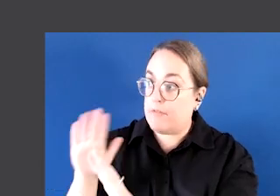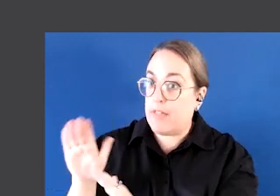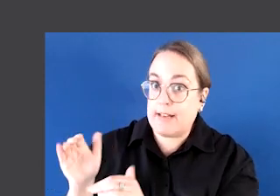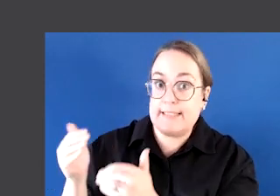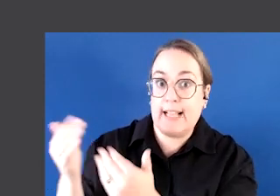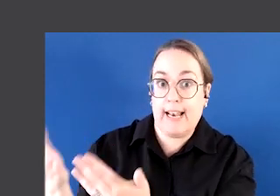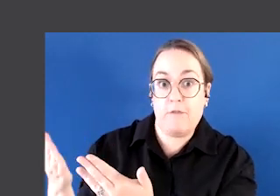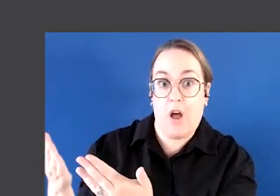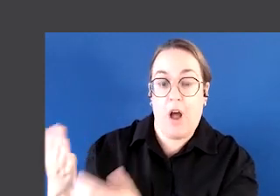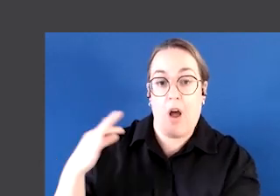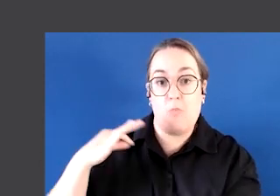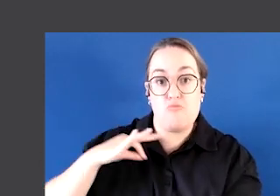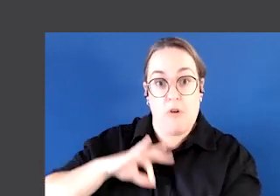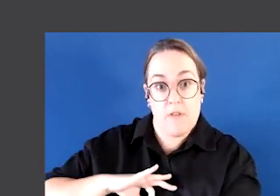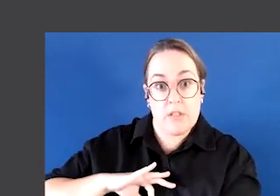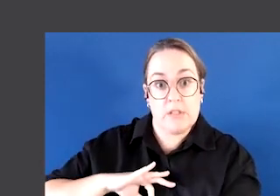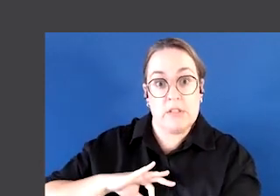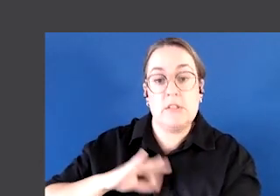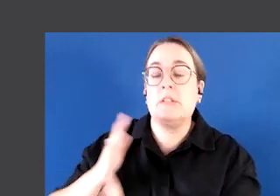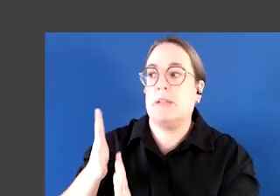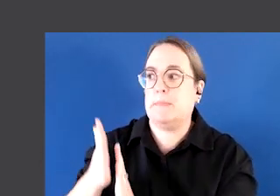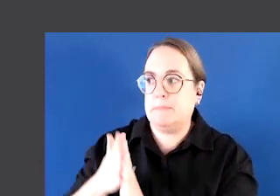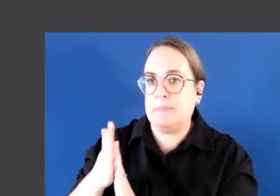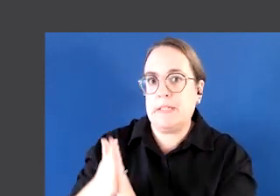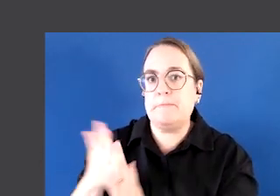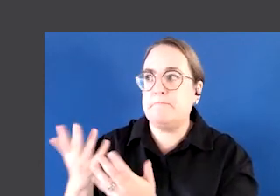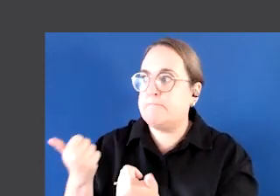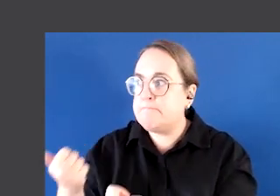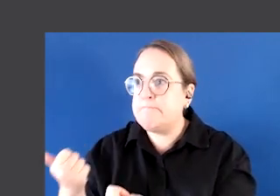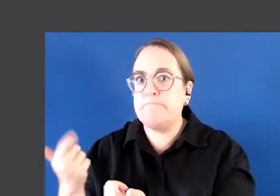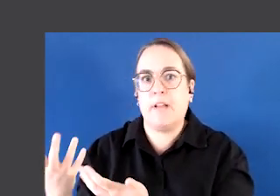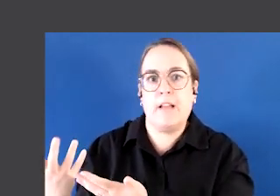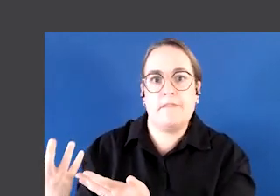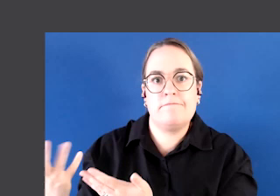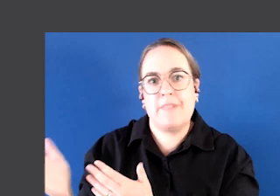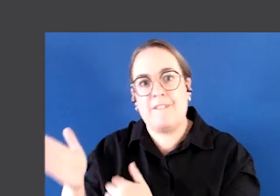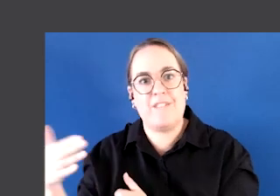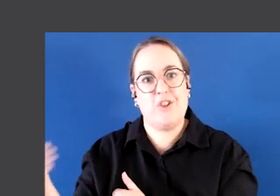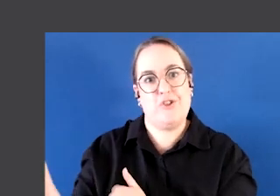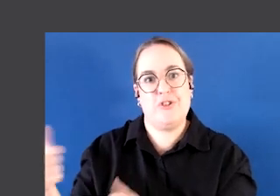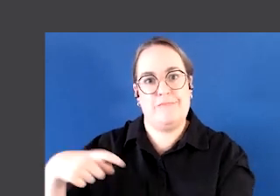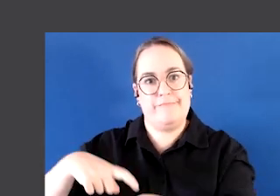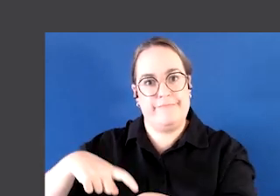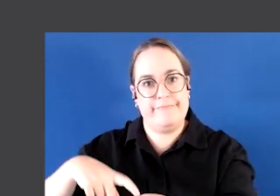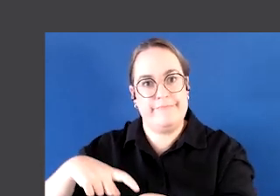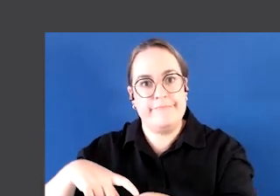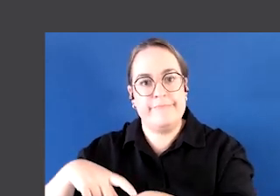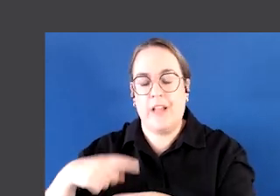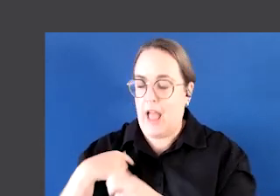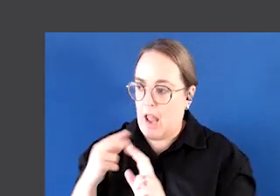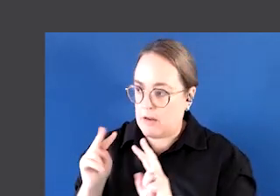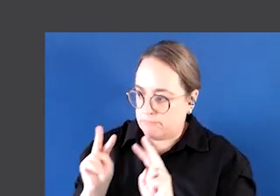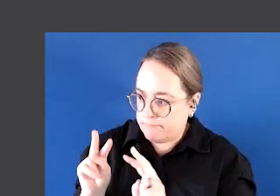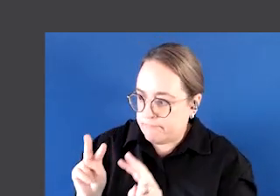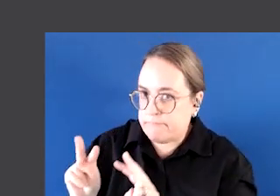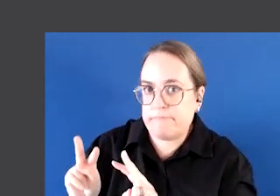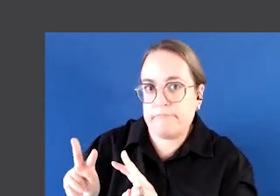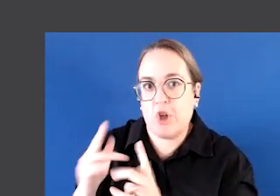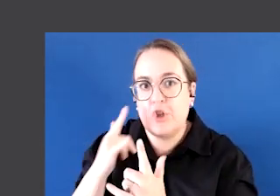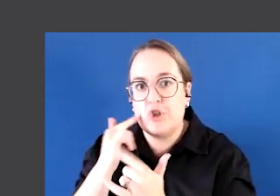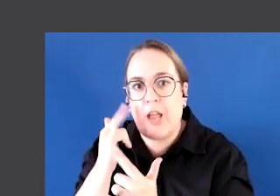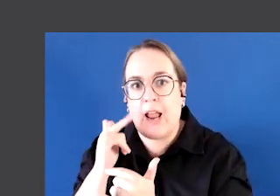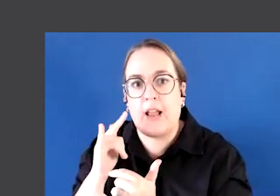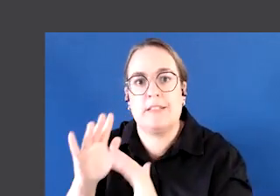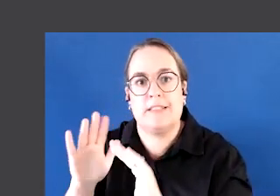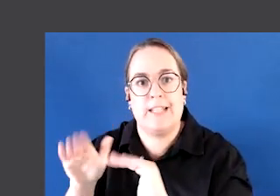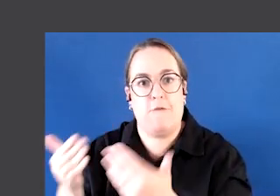When they're set up to deliver a profitable outcome for the contractor, that means an efficient outcome in delivery and a close